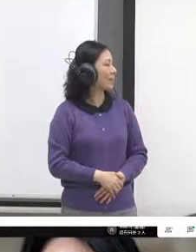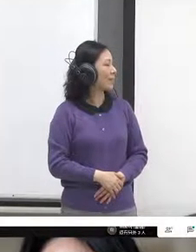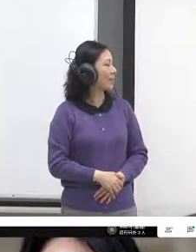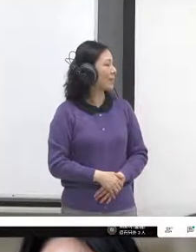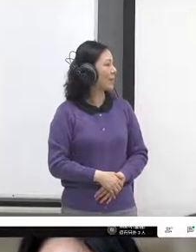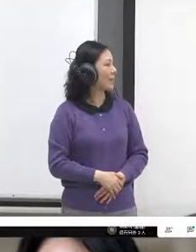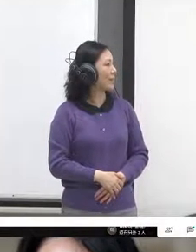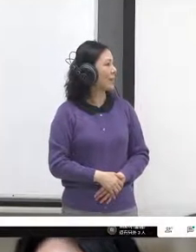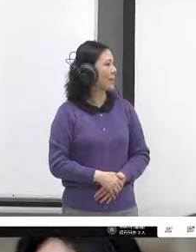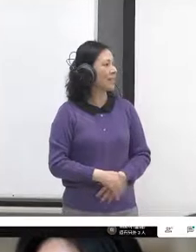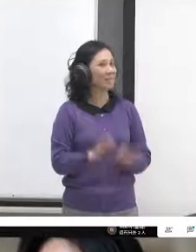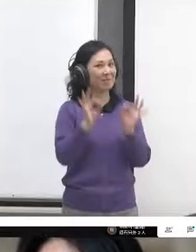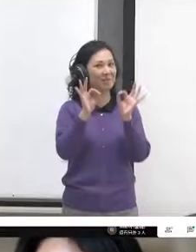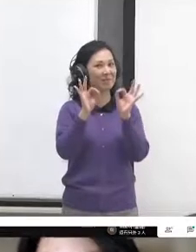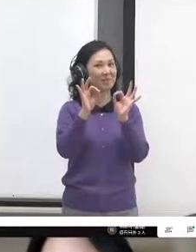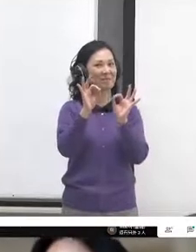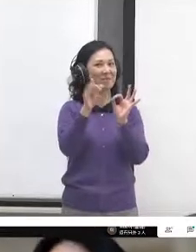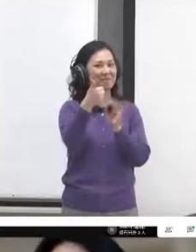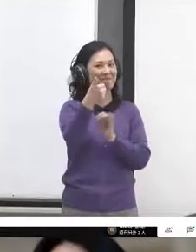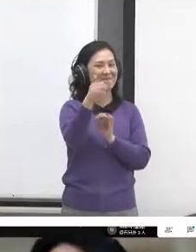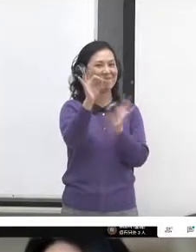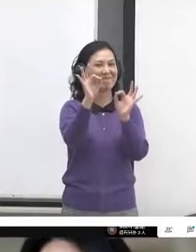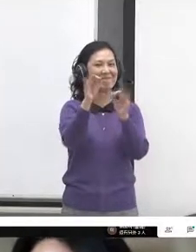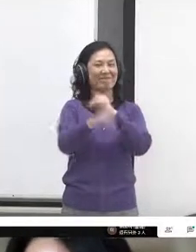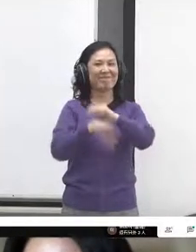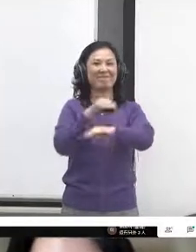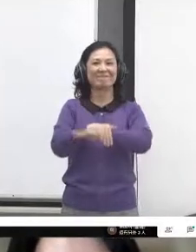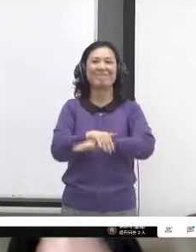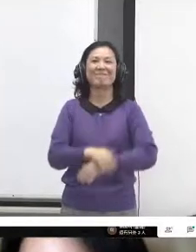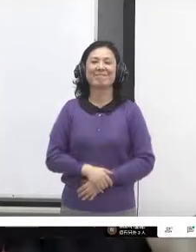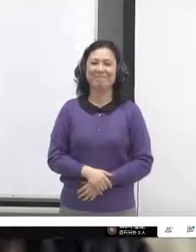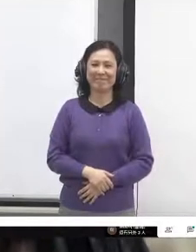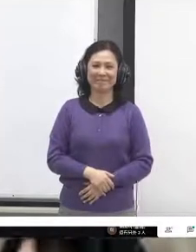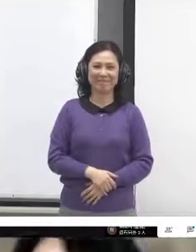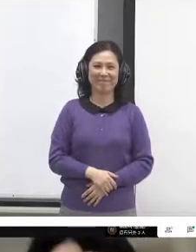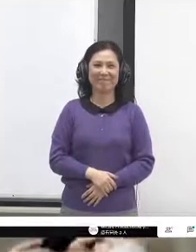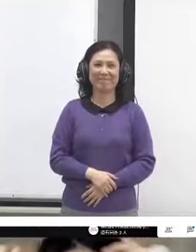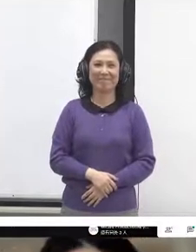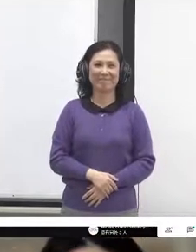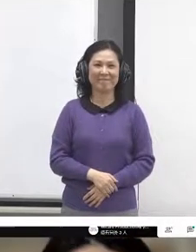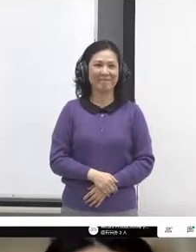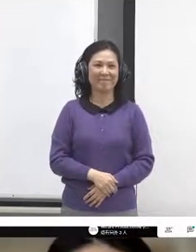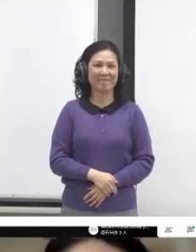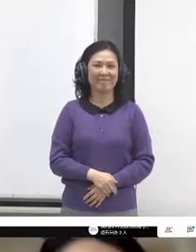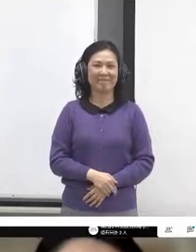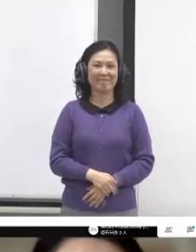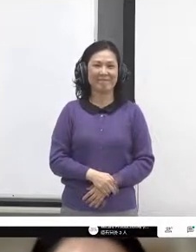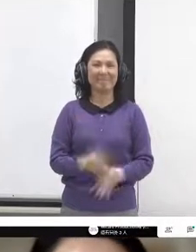Yes. Yeah. Okay. Yeah. Finally, my turn.